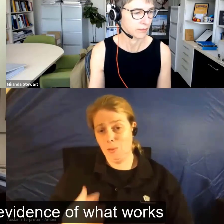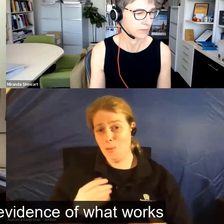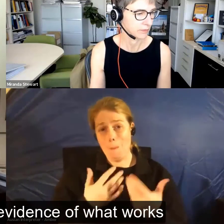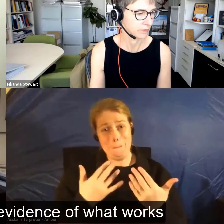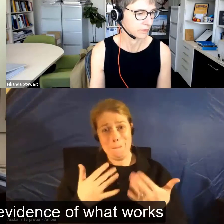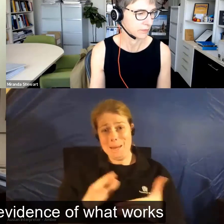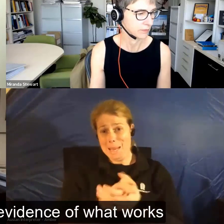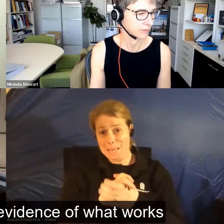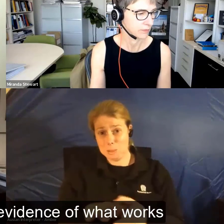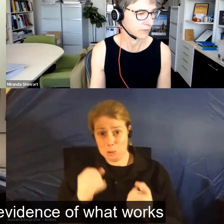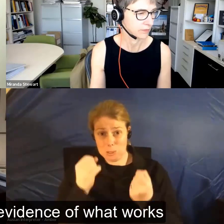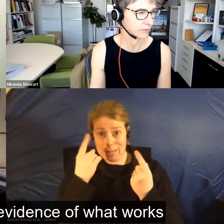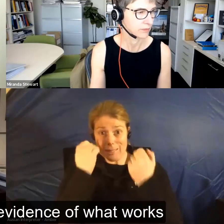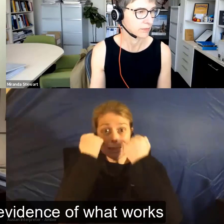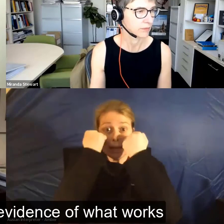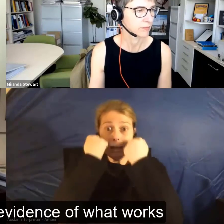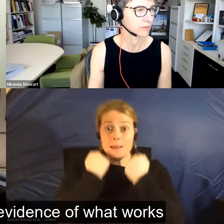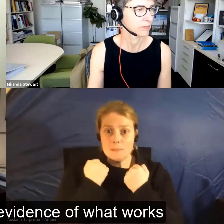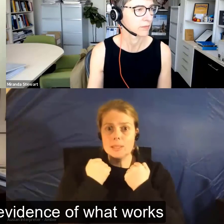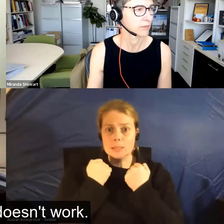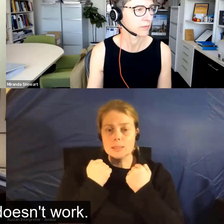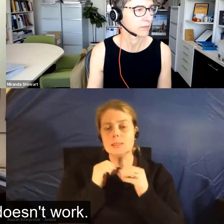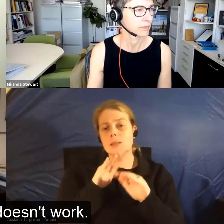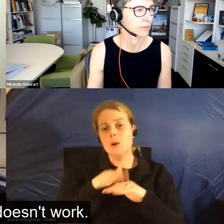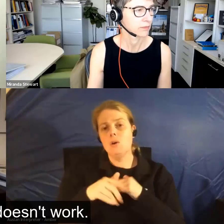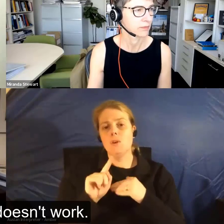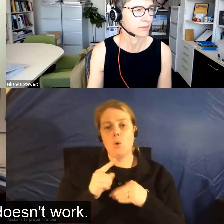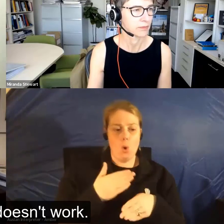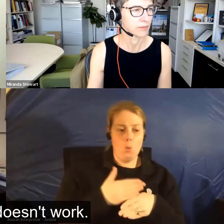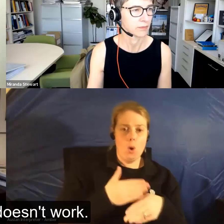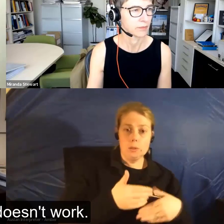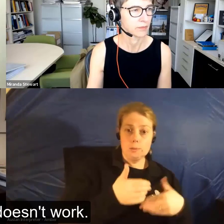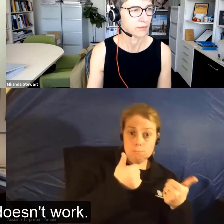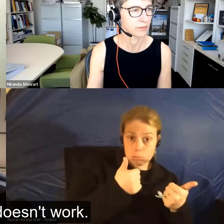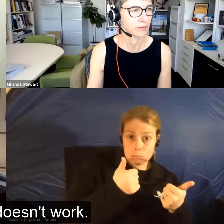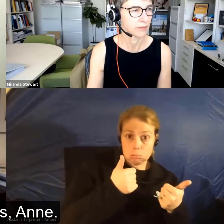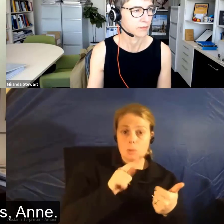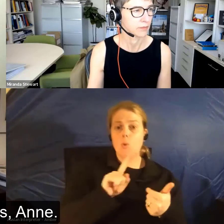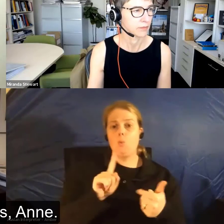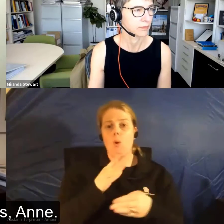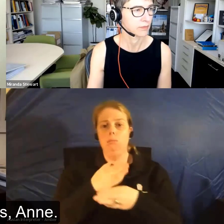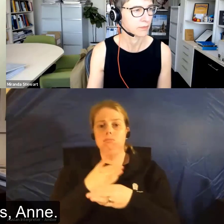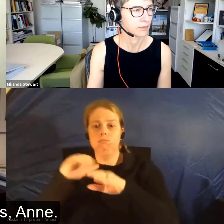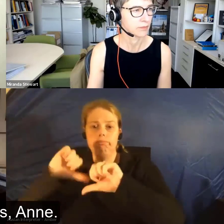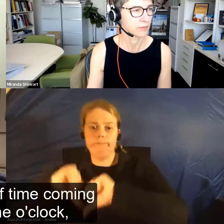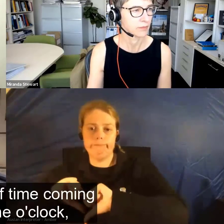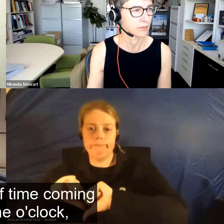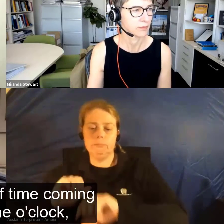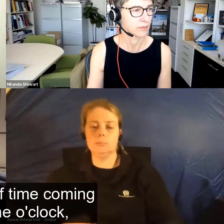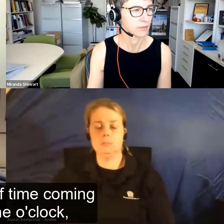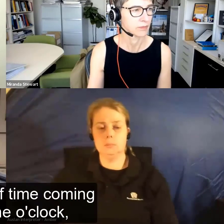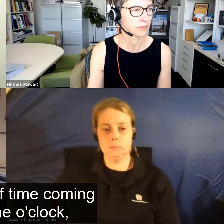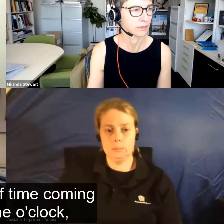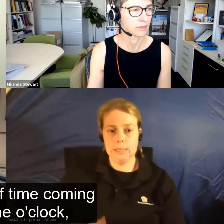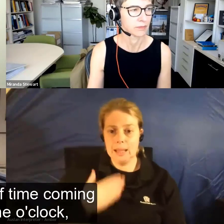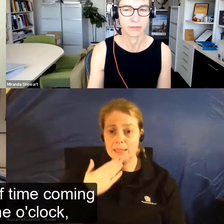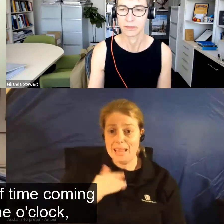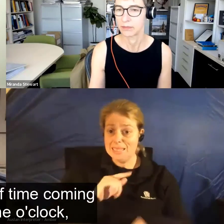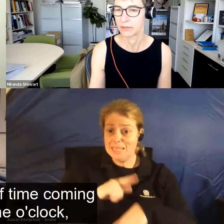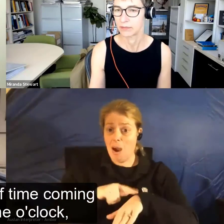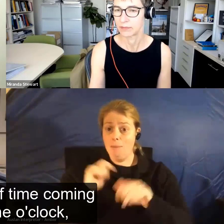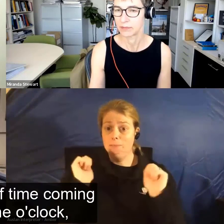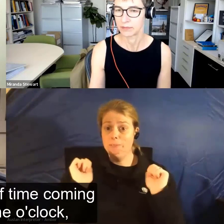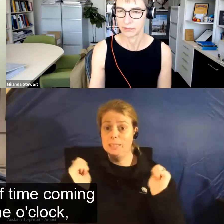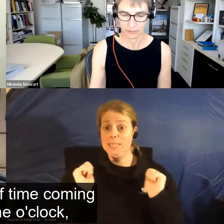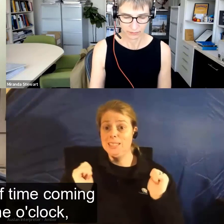who understand the evidence of what works and what doesn't work. Thanks, Anne. We're out of time,